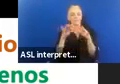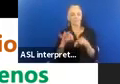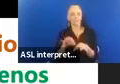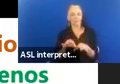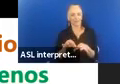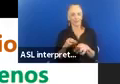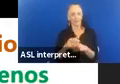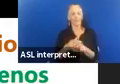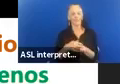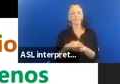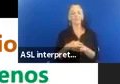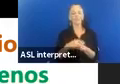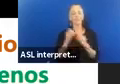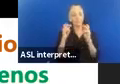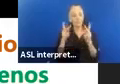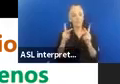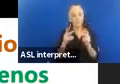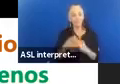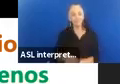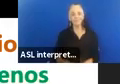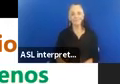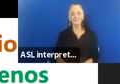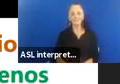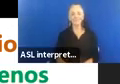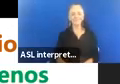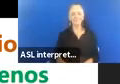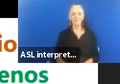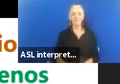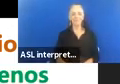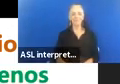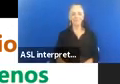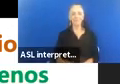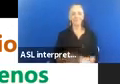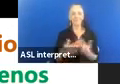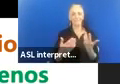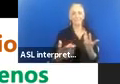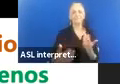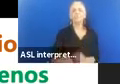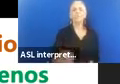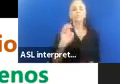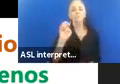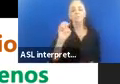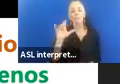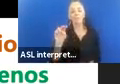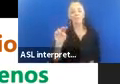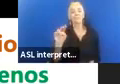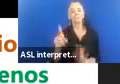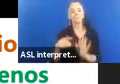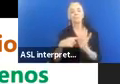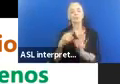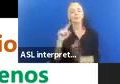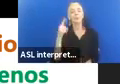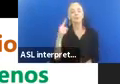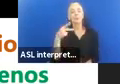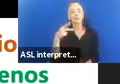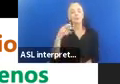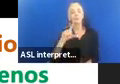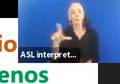all about. Okay? So, Ellen, if you want to pull up the first poll,